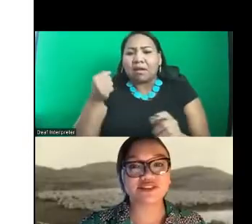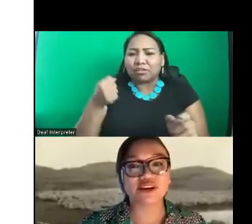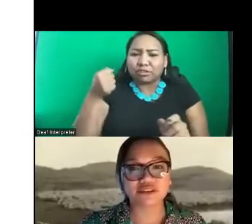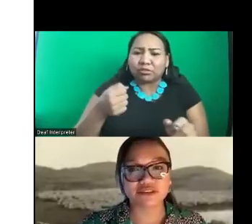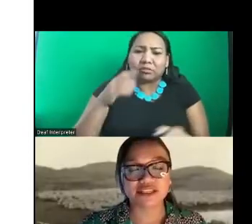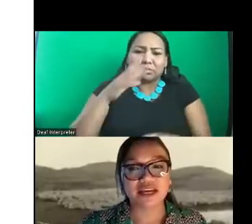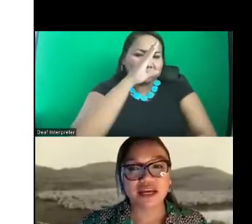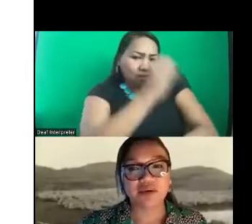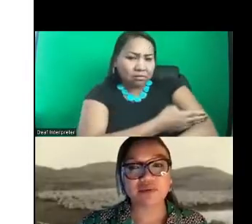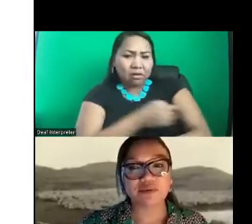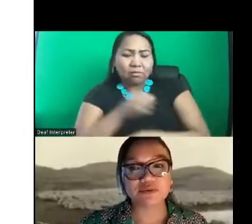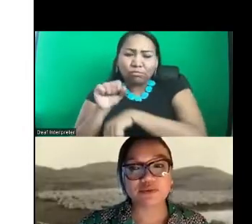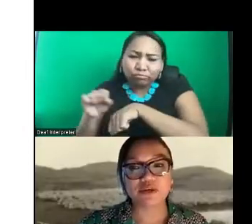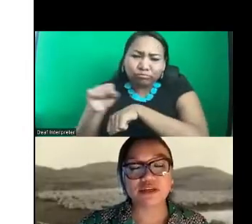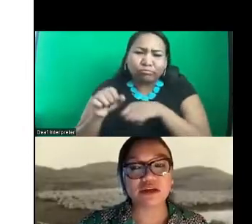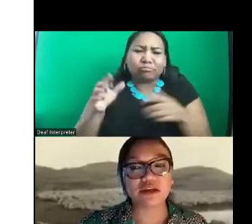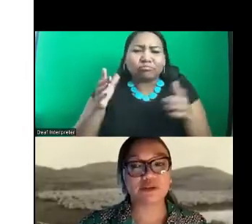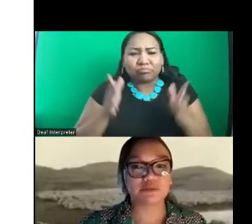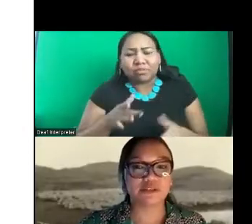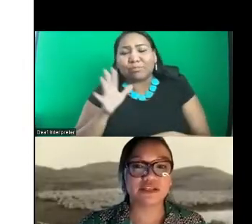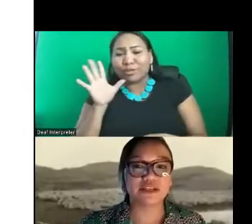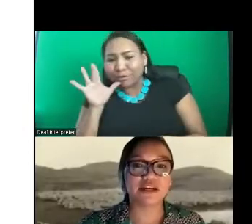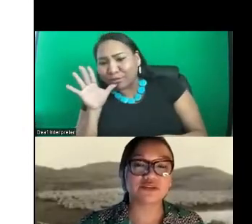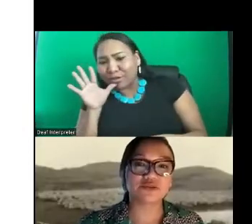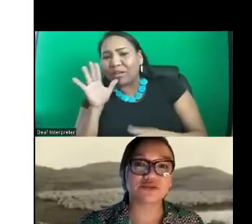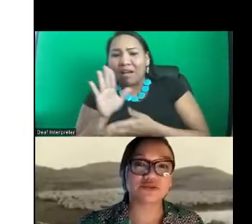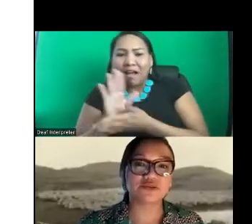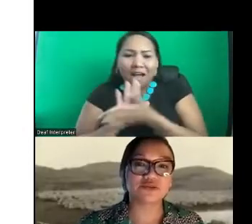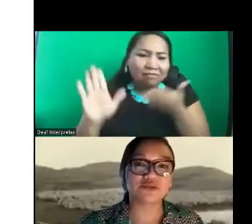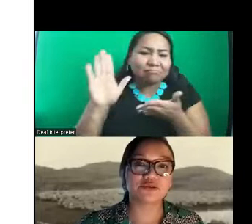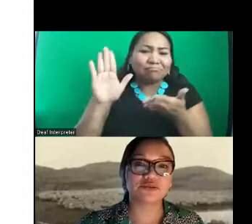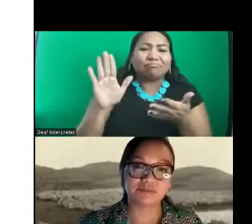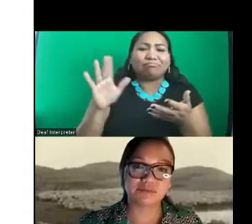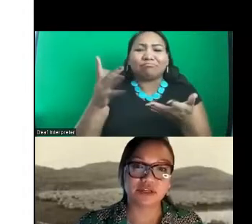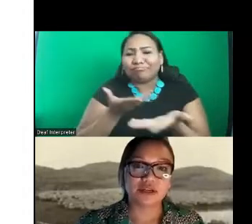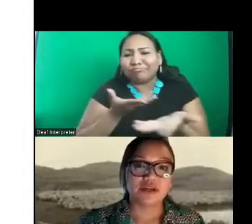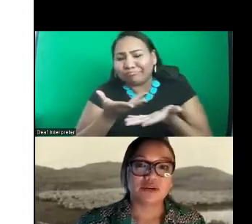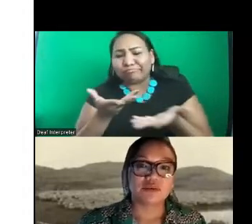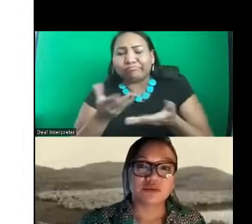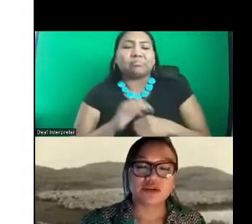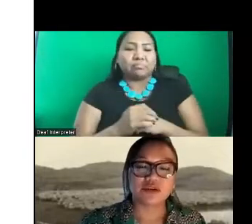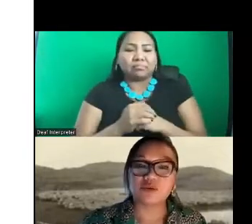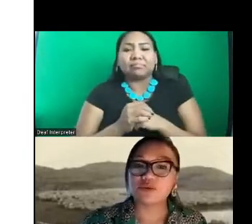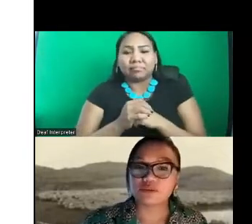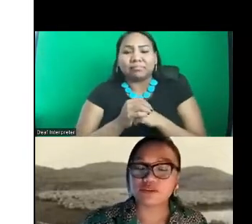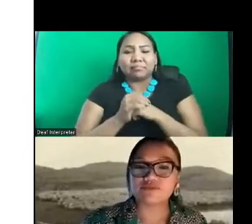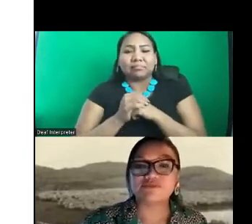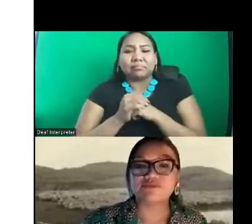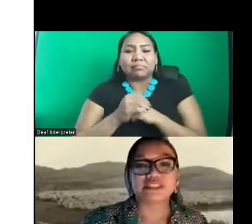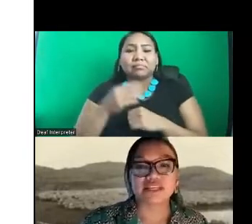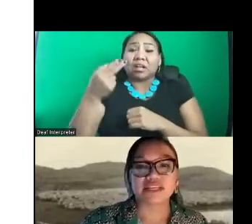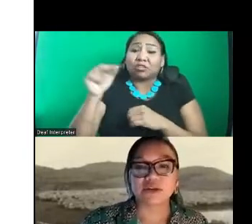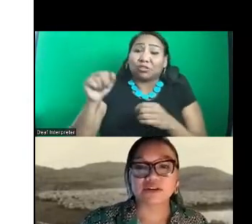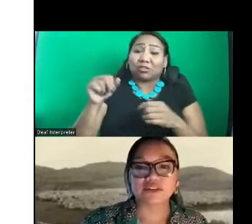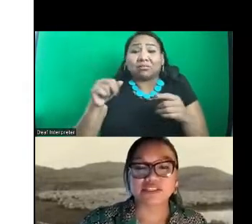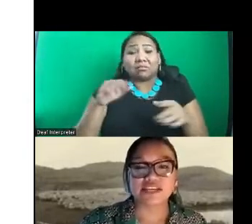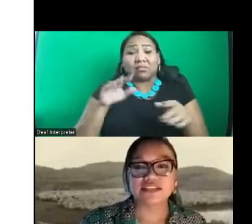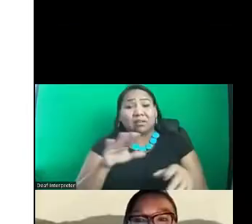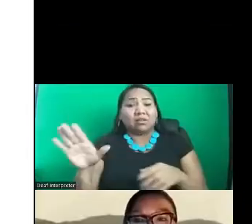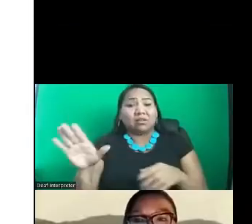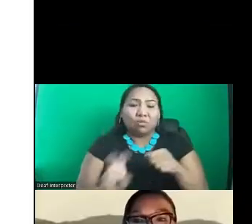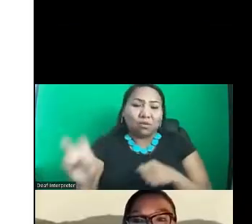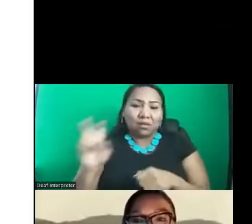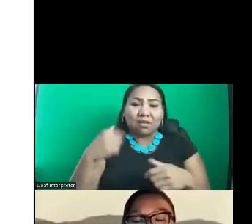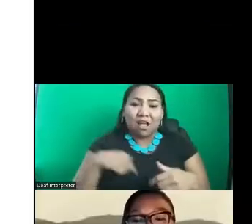and scholars, and people supporting young people in high school on their journey. We hope you will gain a better